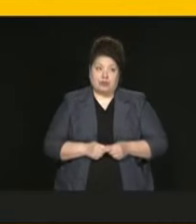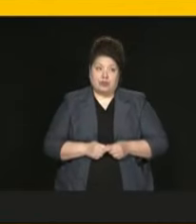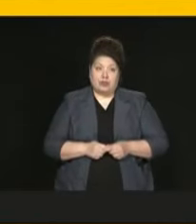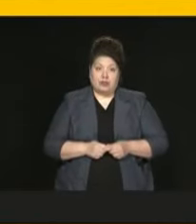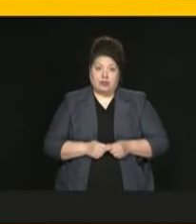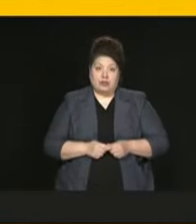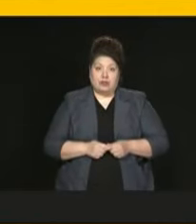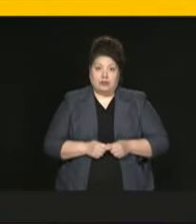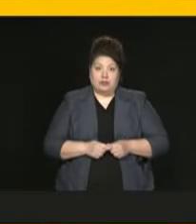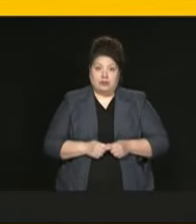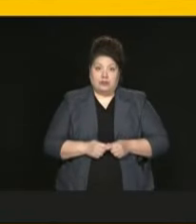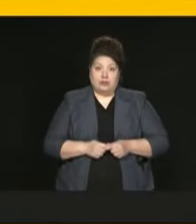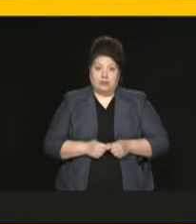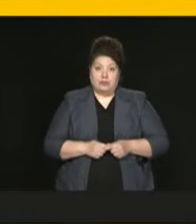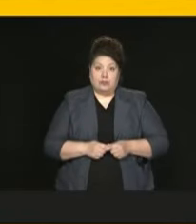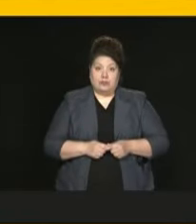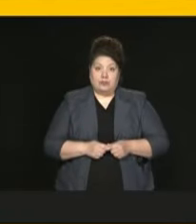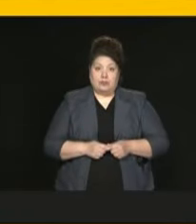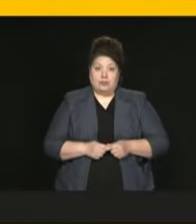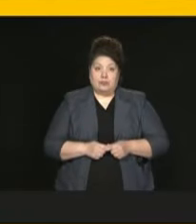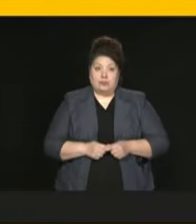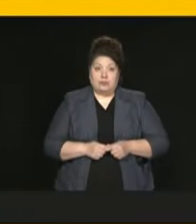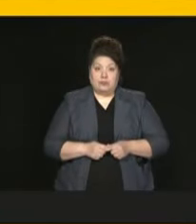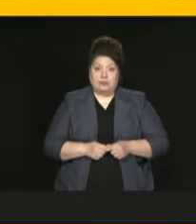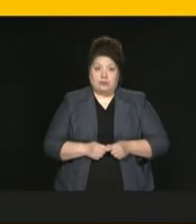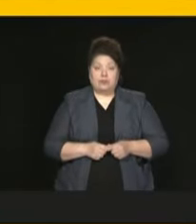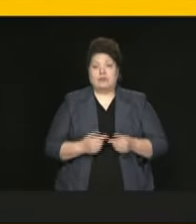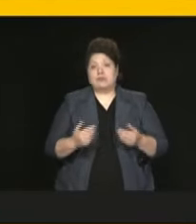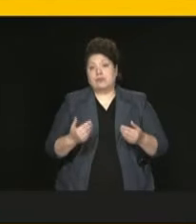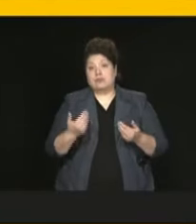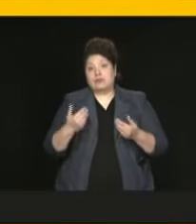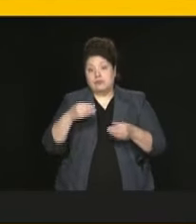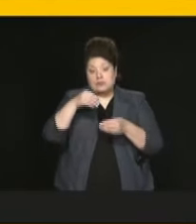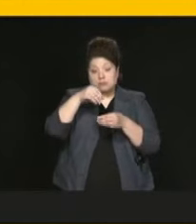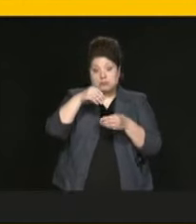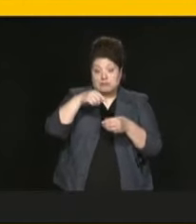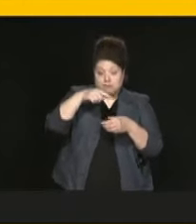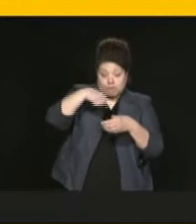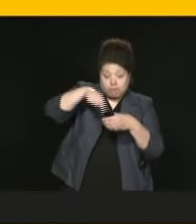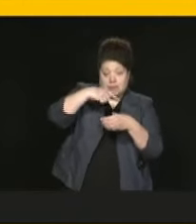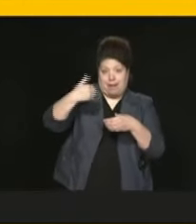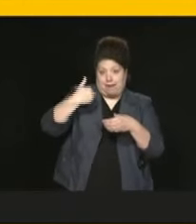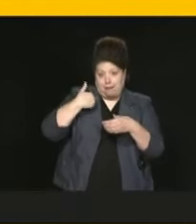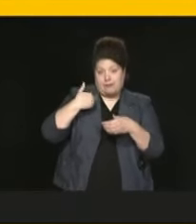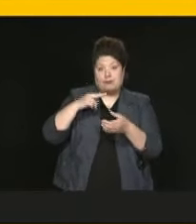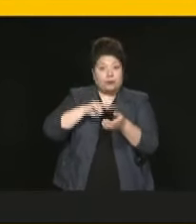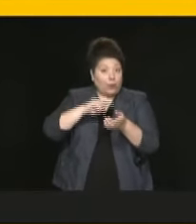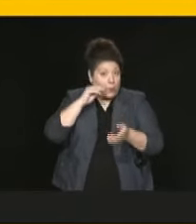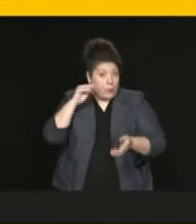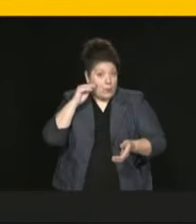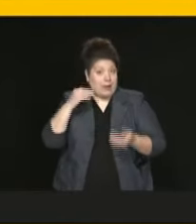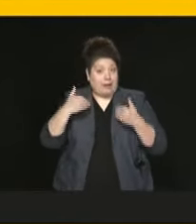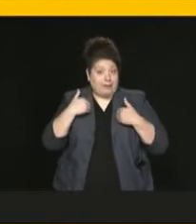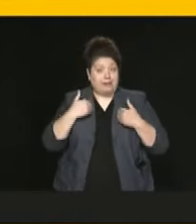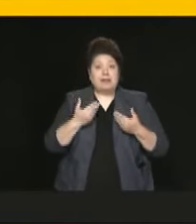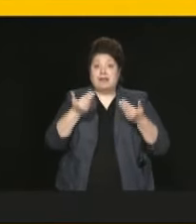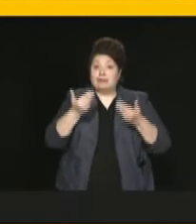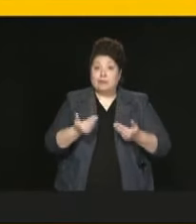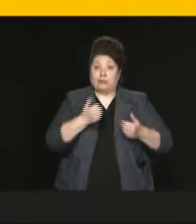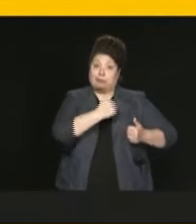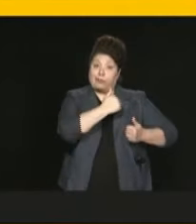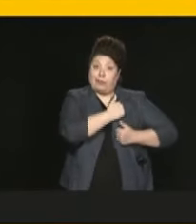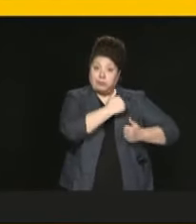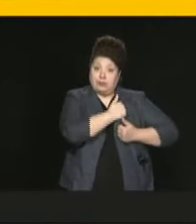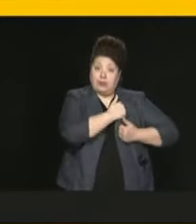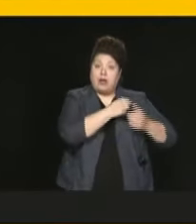In which, of course, there are long-term health care homes. And the Army's been deployed. We have made superhuman